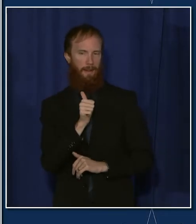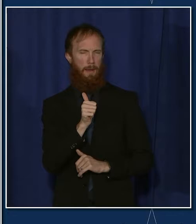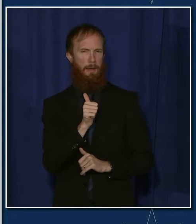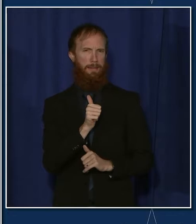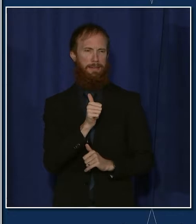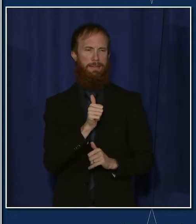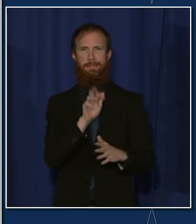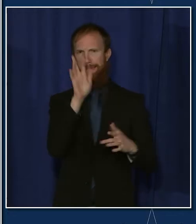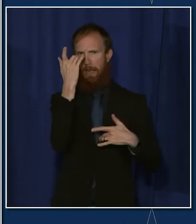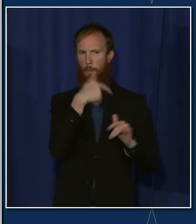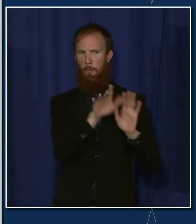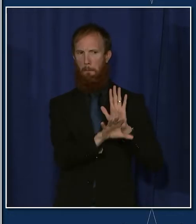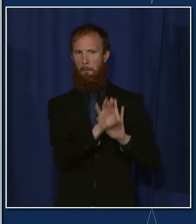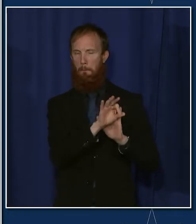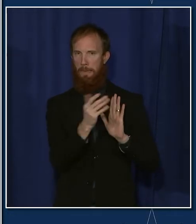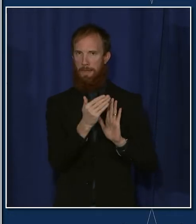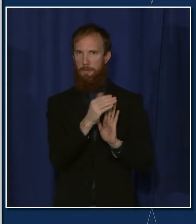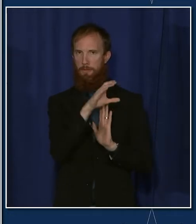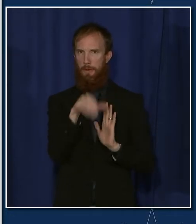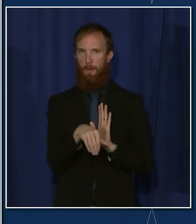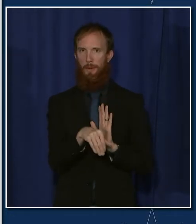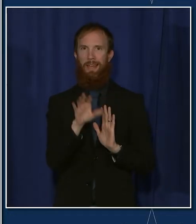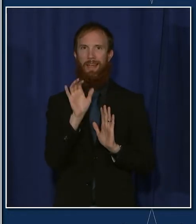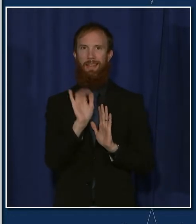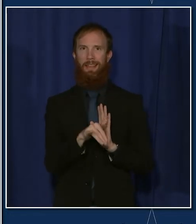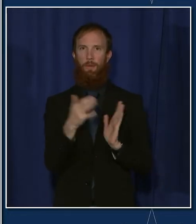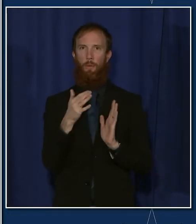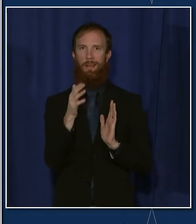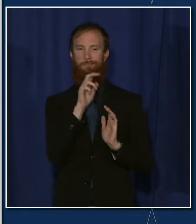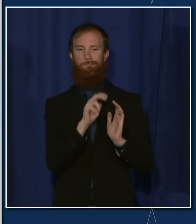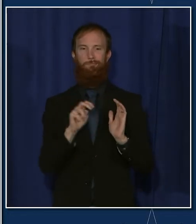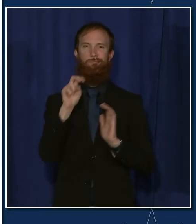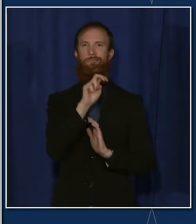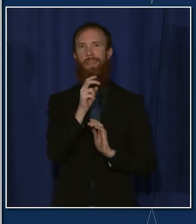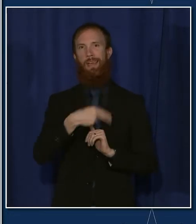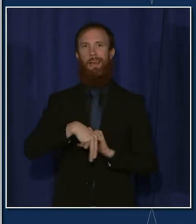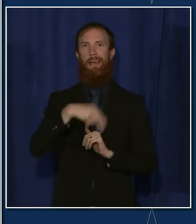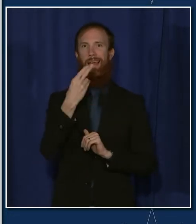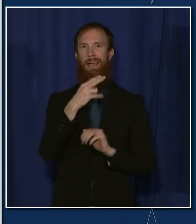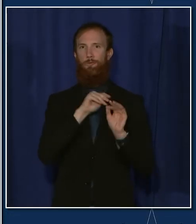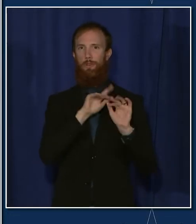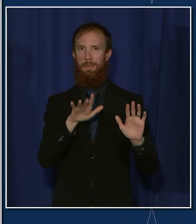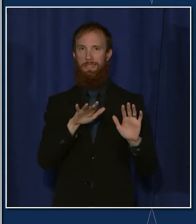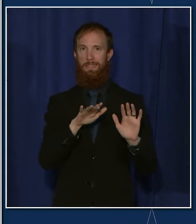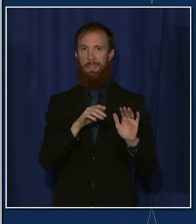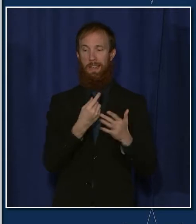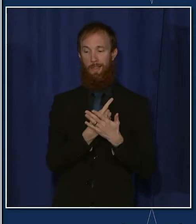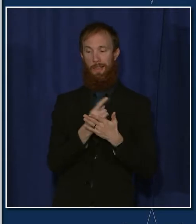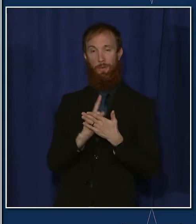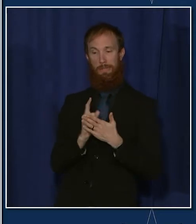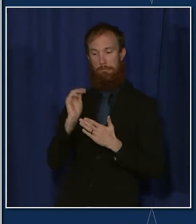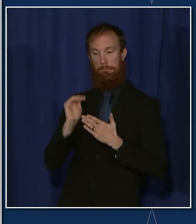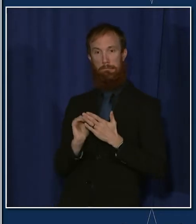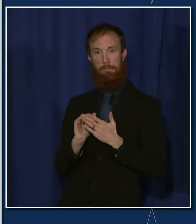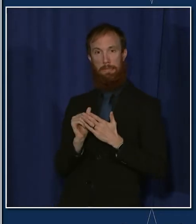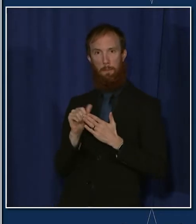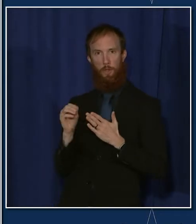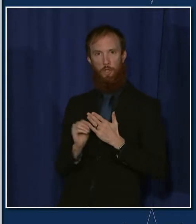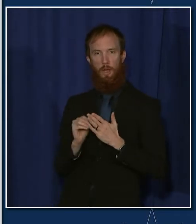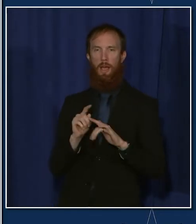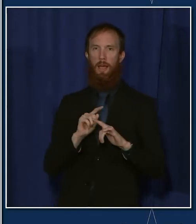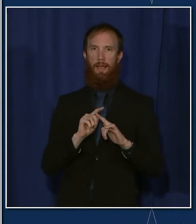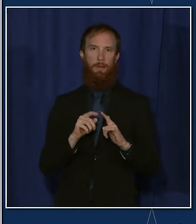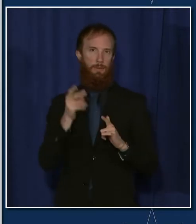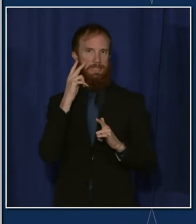Chicago. And that puts us in the high transmission risk. It is up 10% from a week ago, despite the fact that testing is